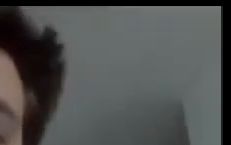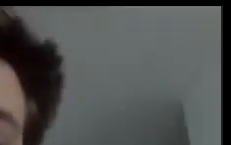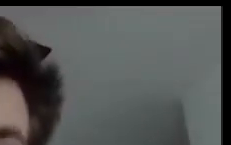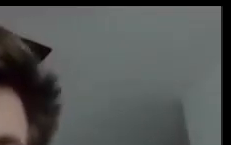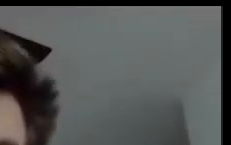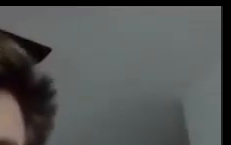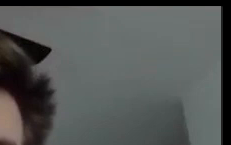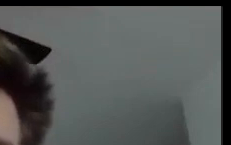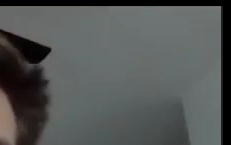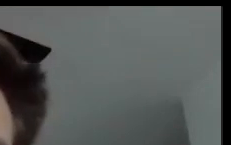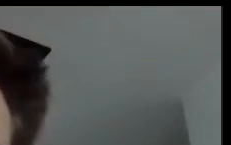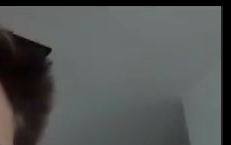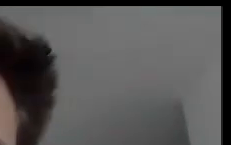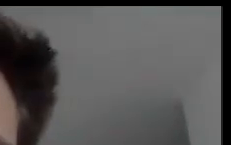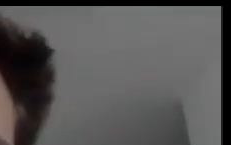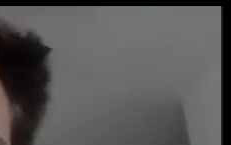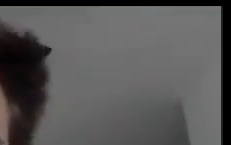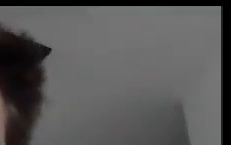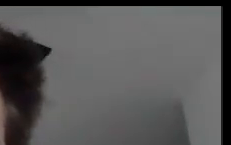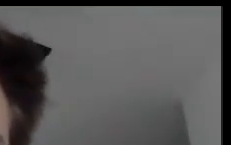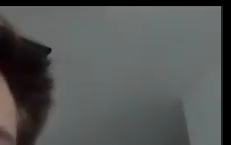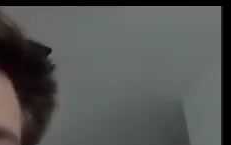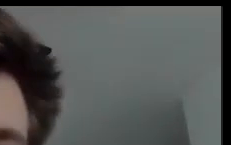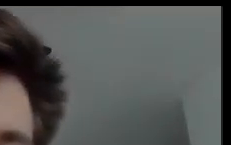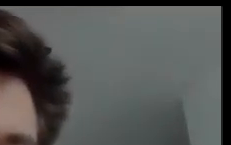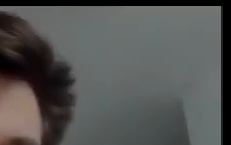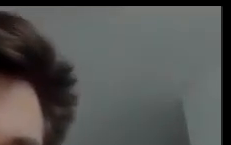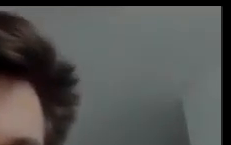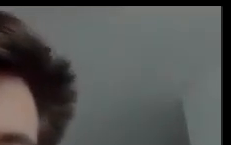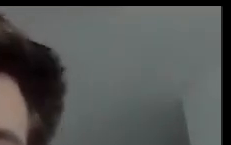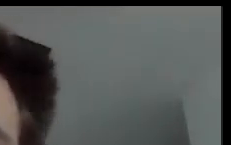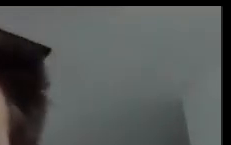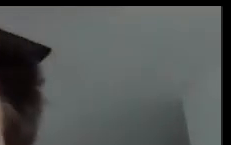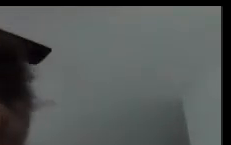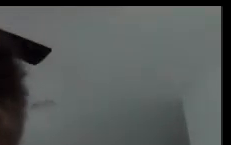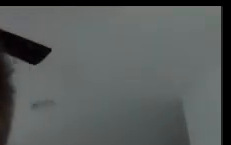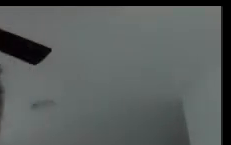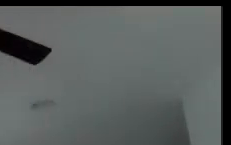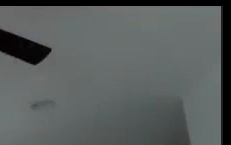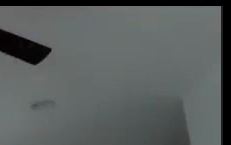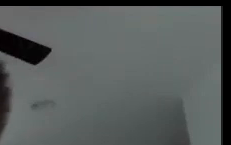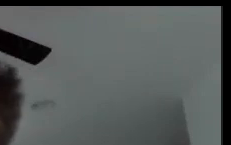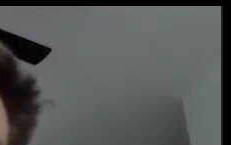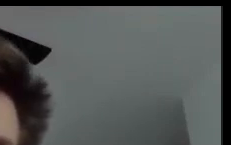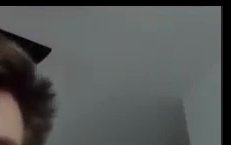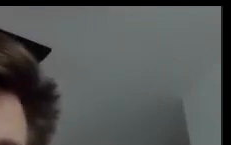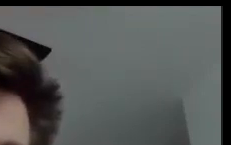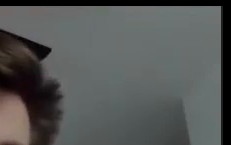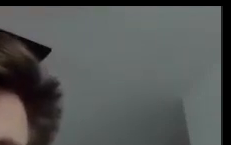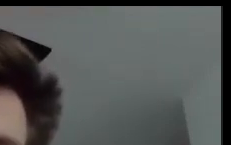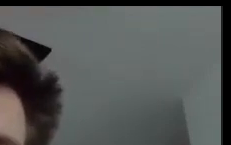Thank you, Jody. And thank you, Jody and Megan, for excellent presentation and discussion today. Definitely a